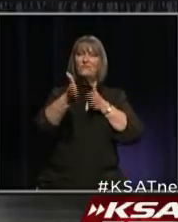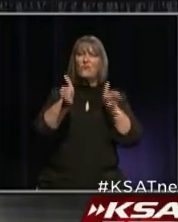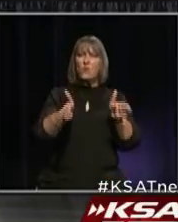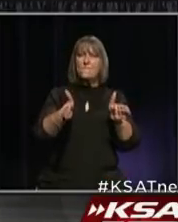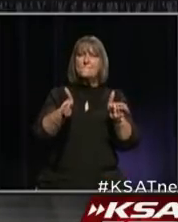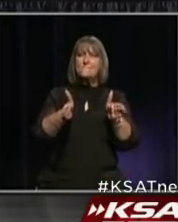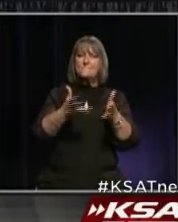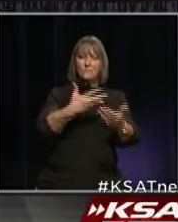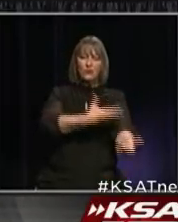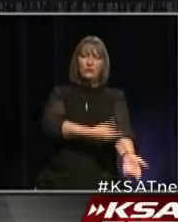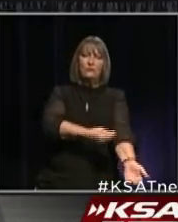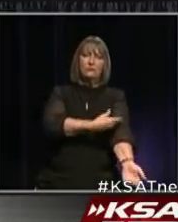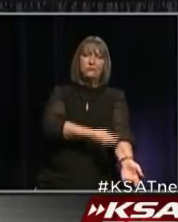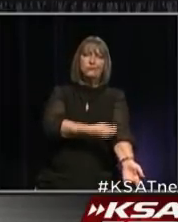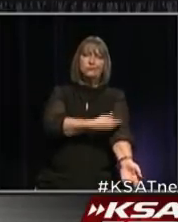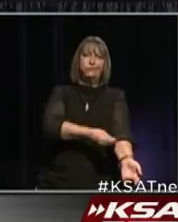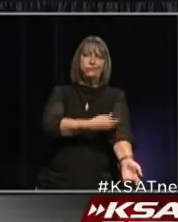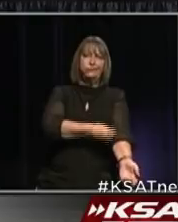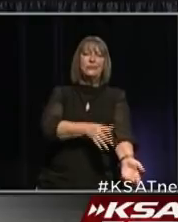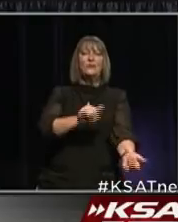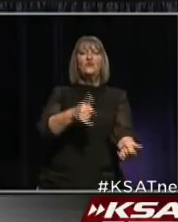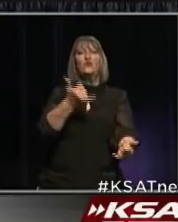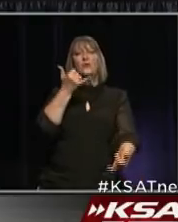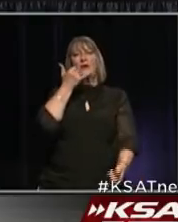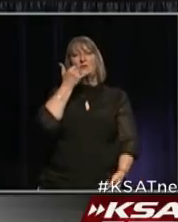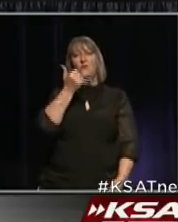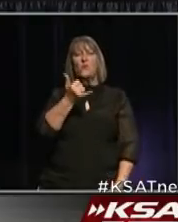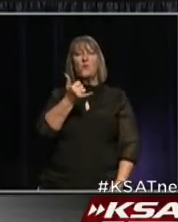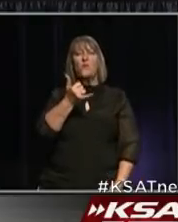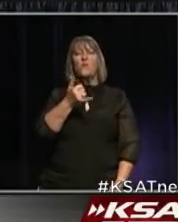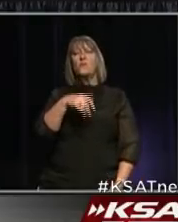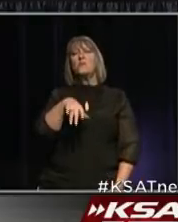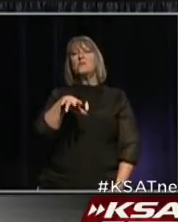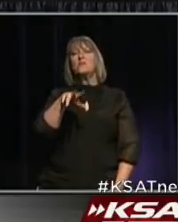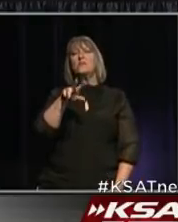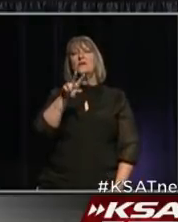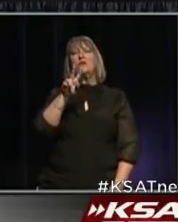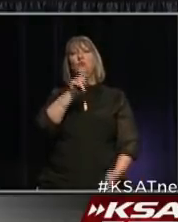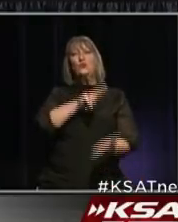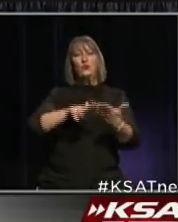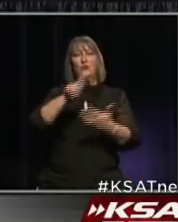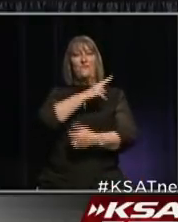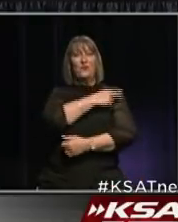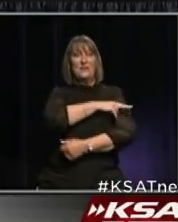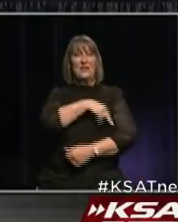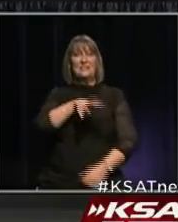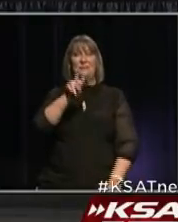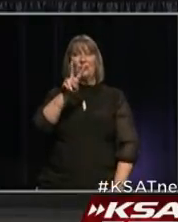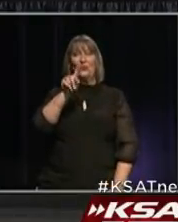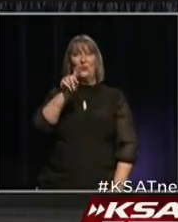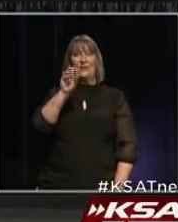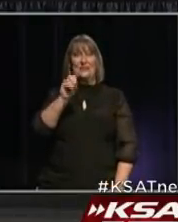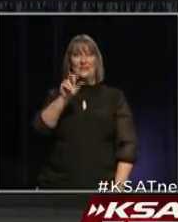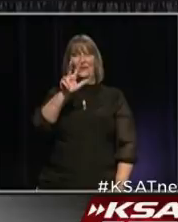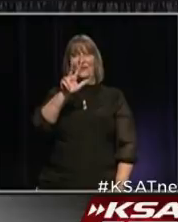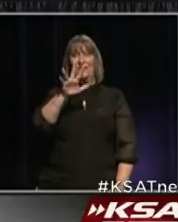make an appointment to donate at southtexasblood.org, or you can call University Hospital at